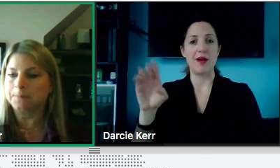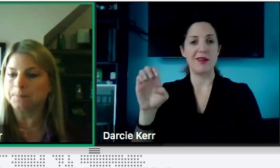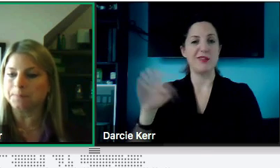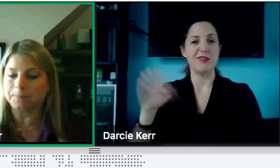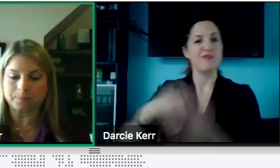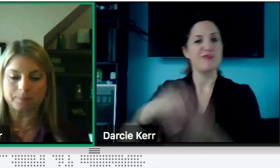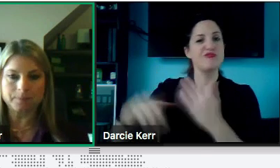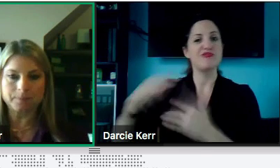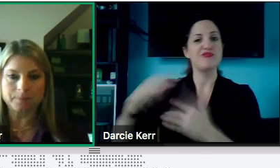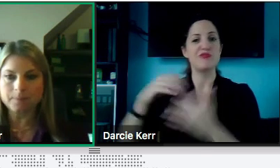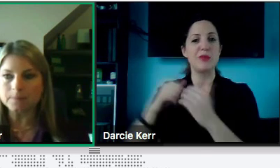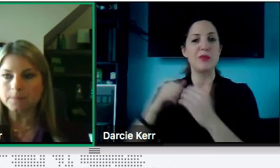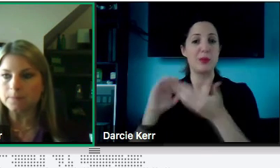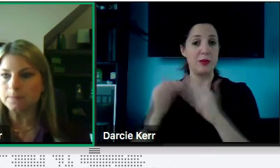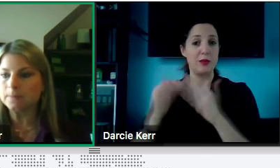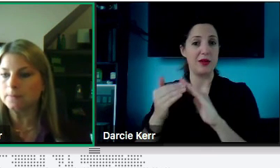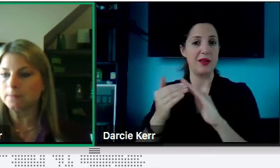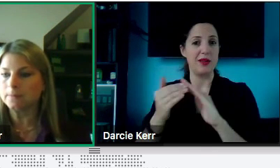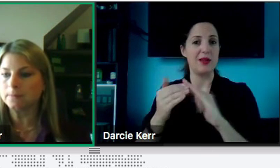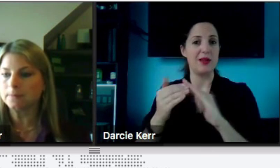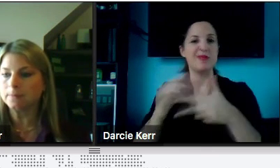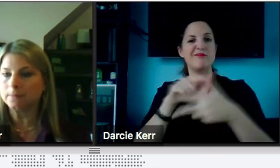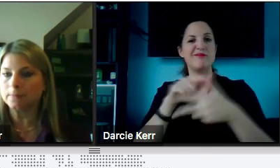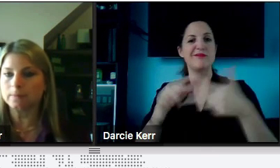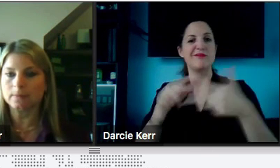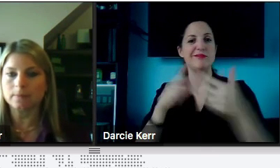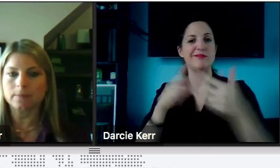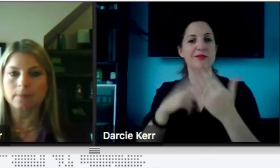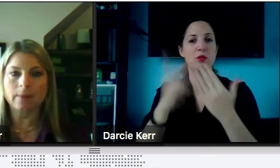a little bit.